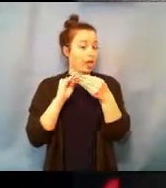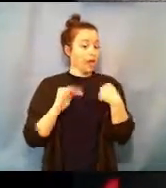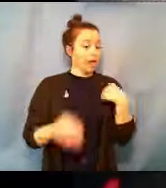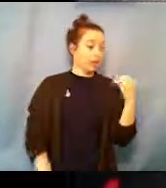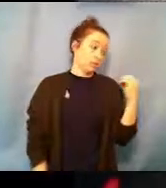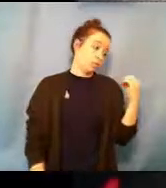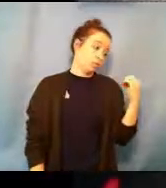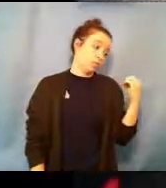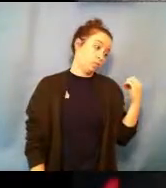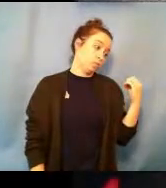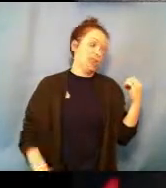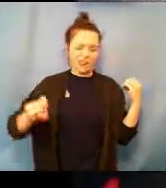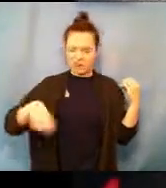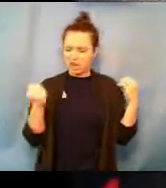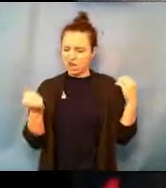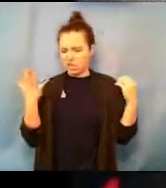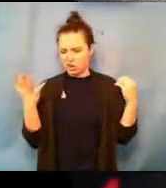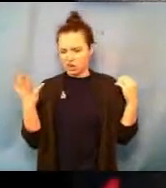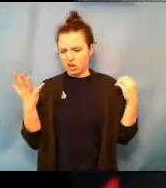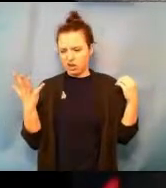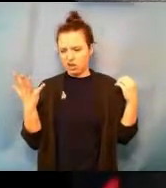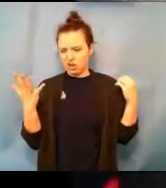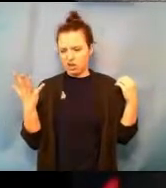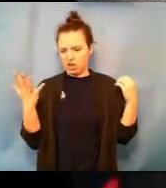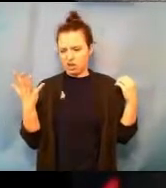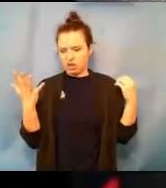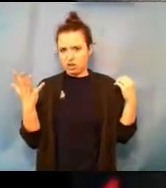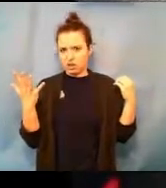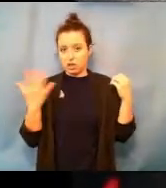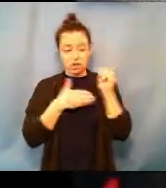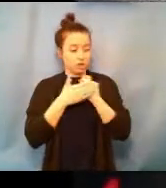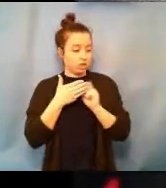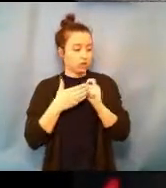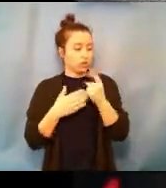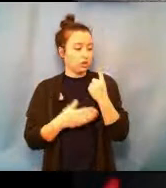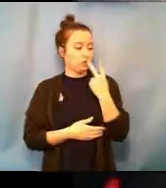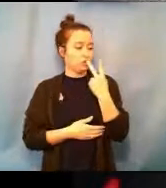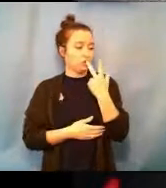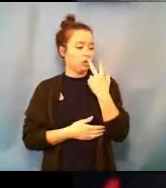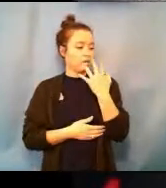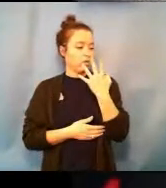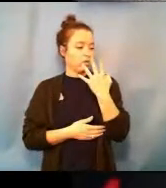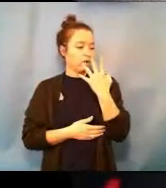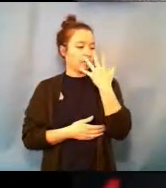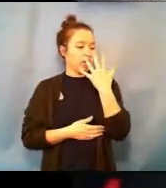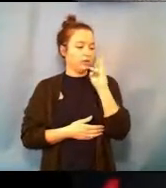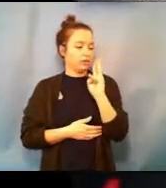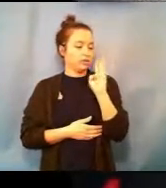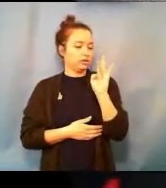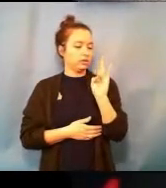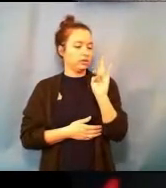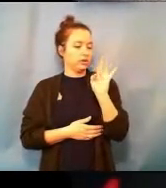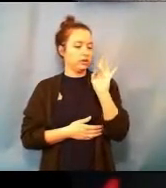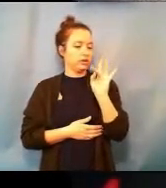0. We're going to figure out the other piece. Let's color 14 circles. 1, 2, 3, 4, 5,